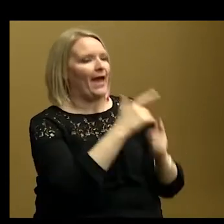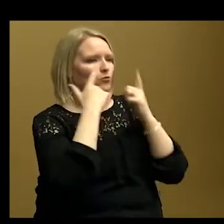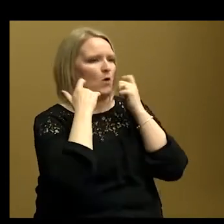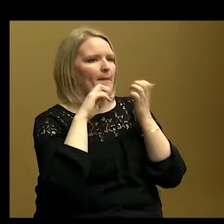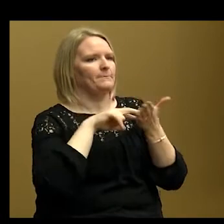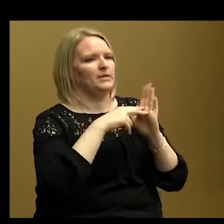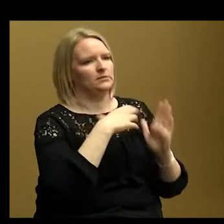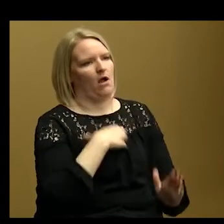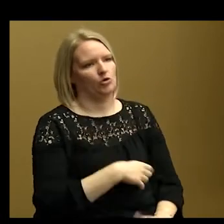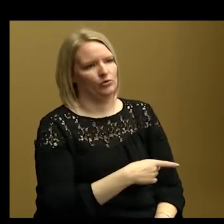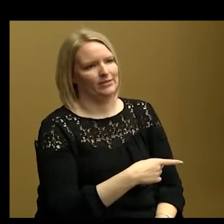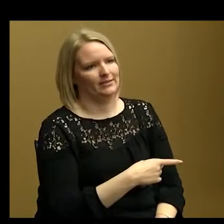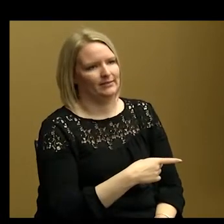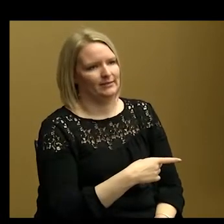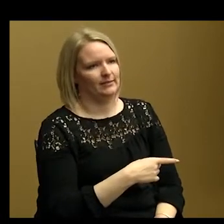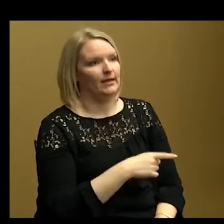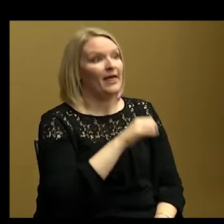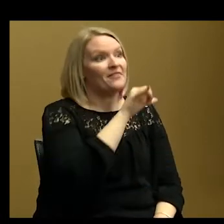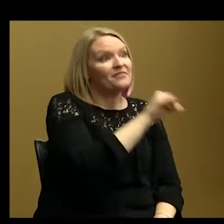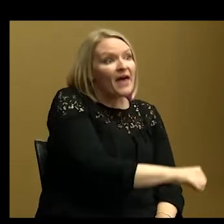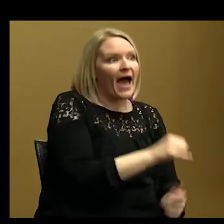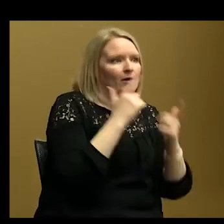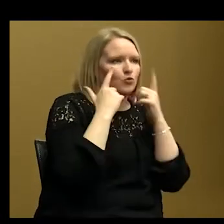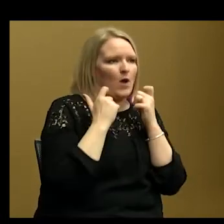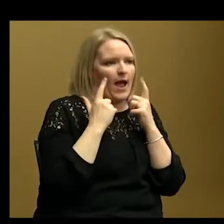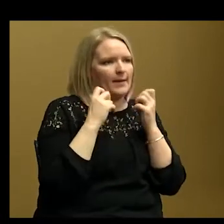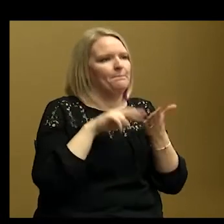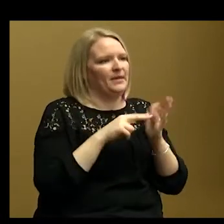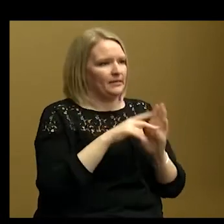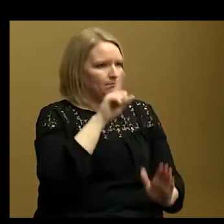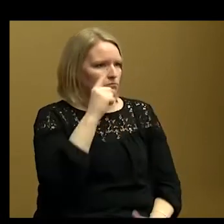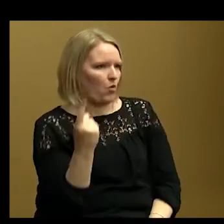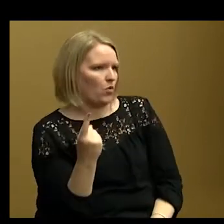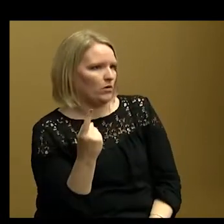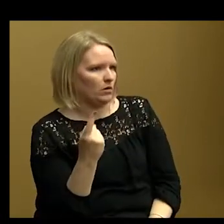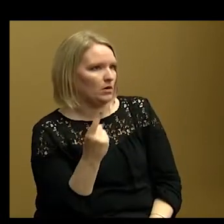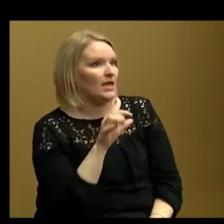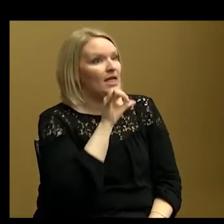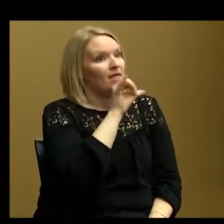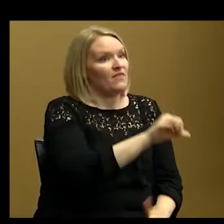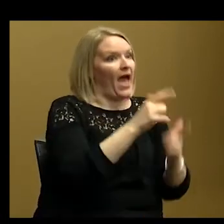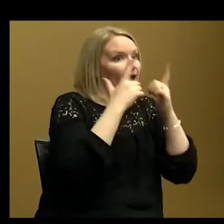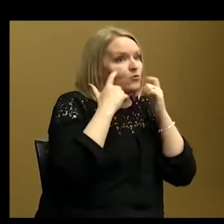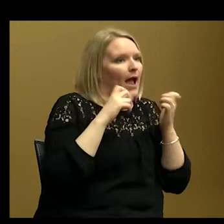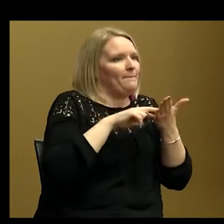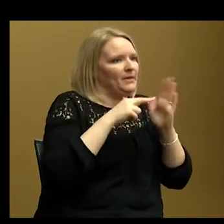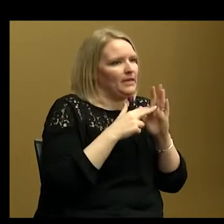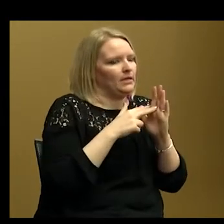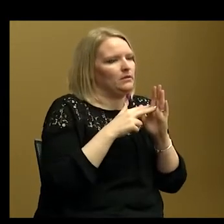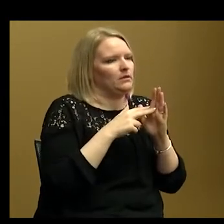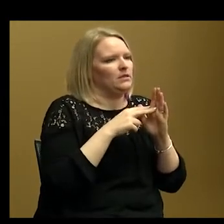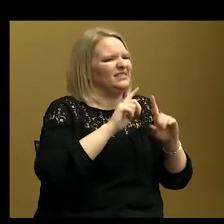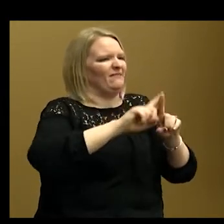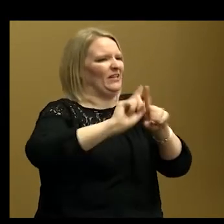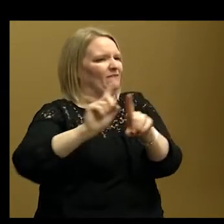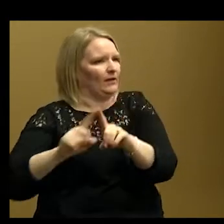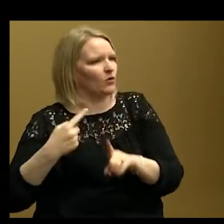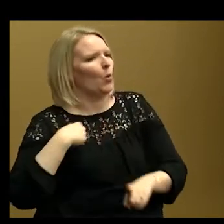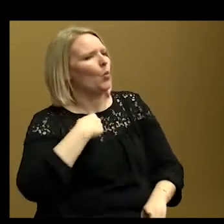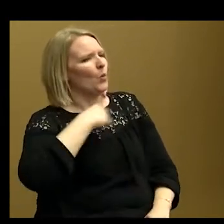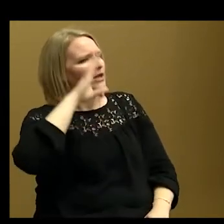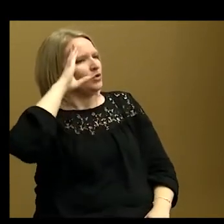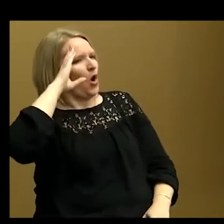hungry. That cry means they're bored. That cry means this, that, or the other. So we're